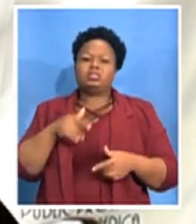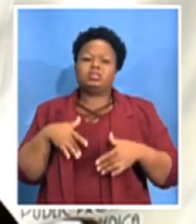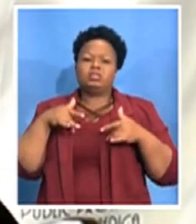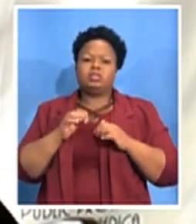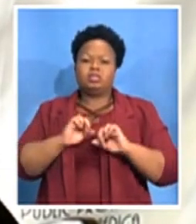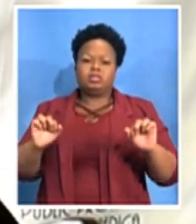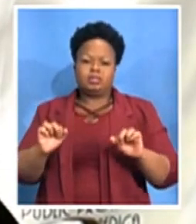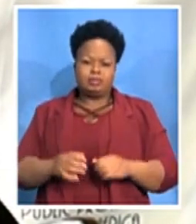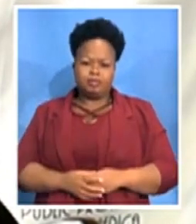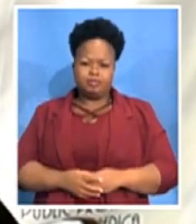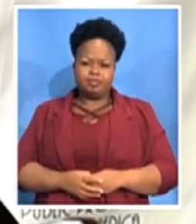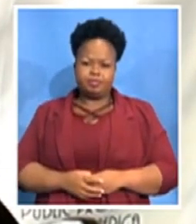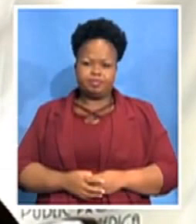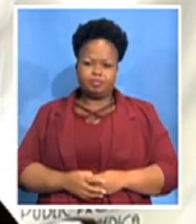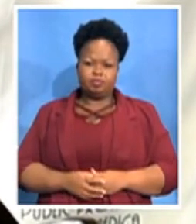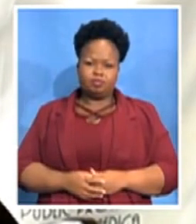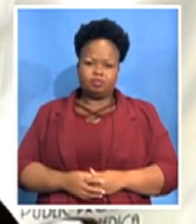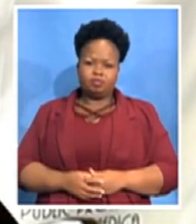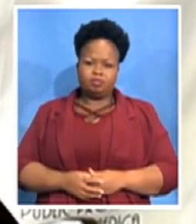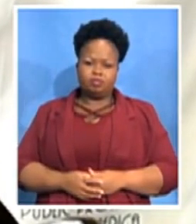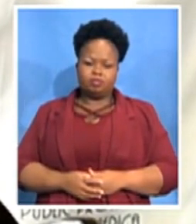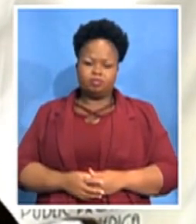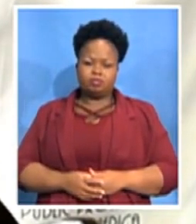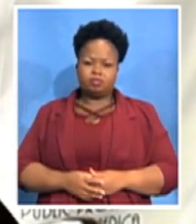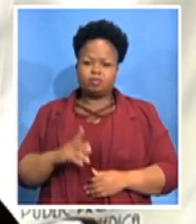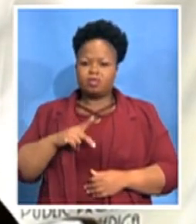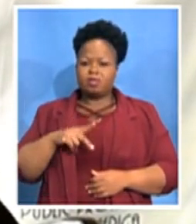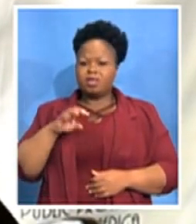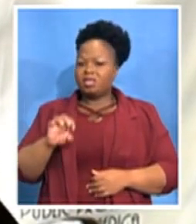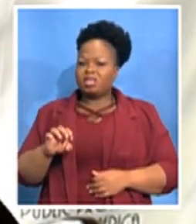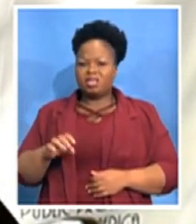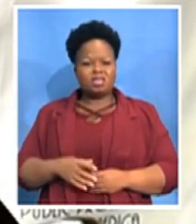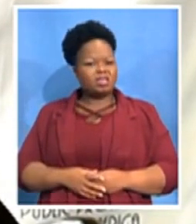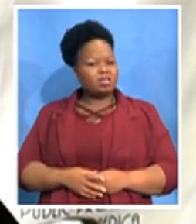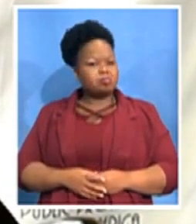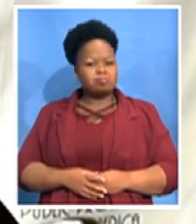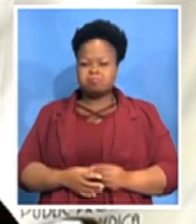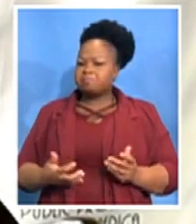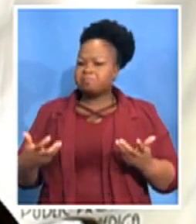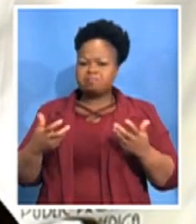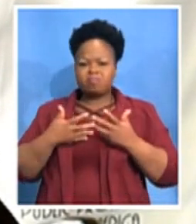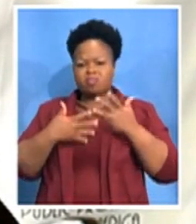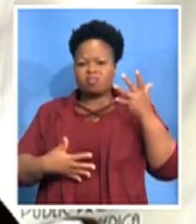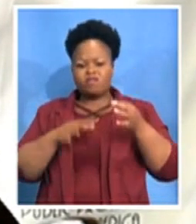The procured PPEs were not as per specifications.